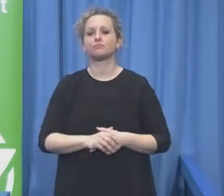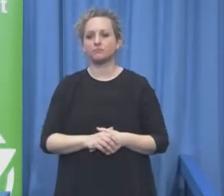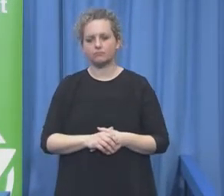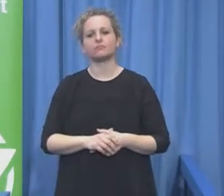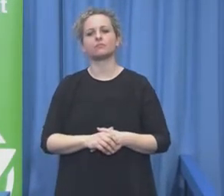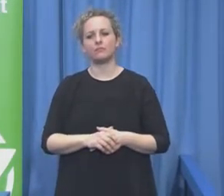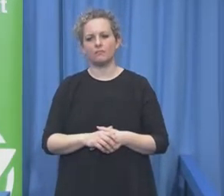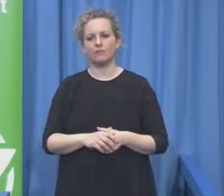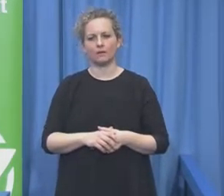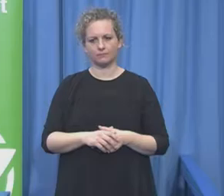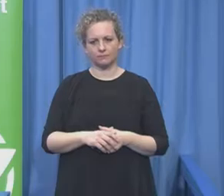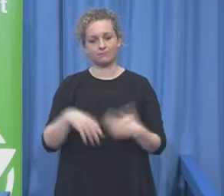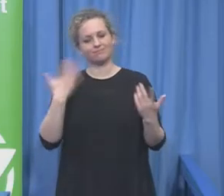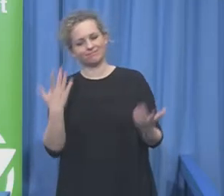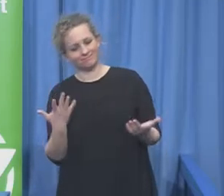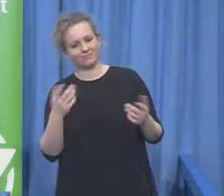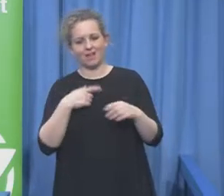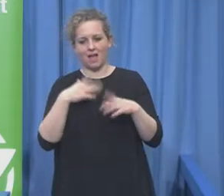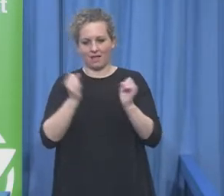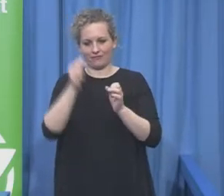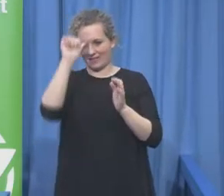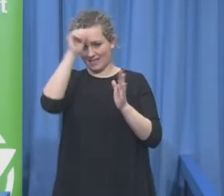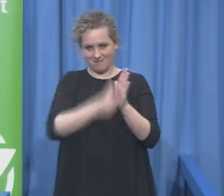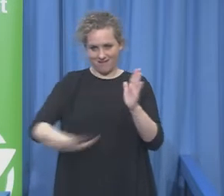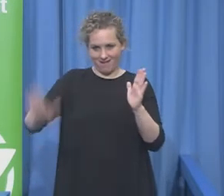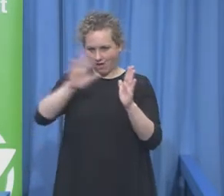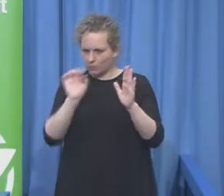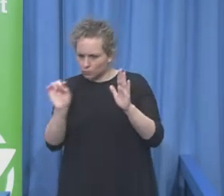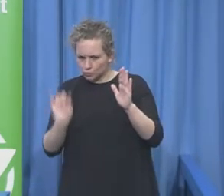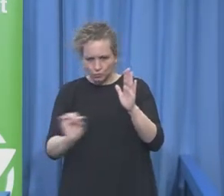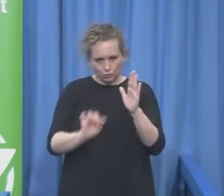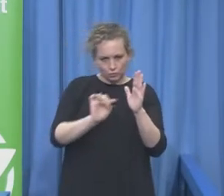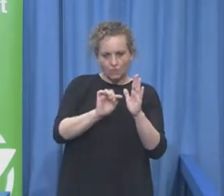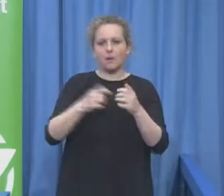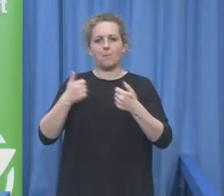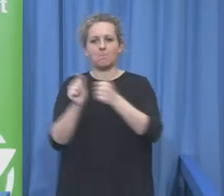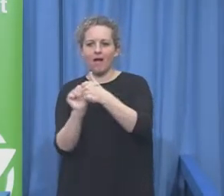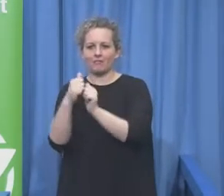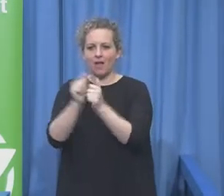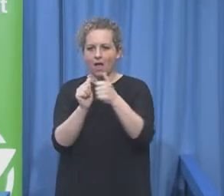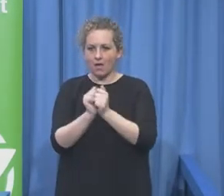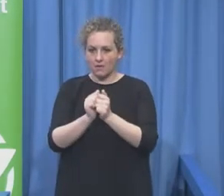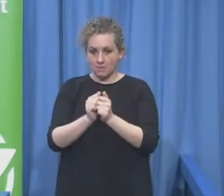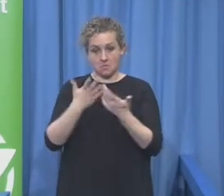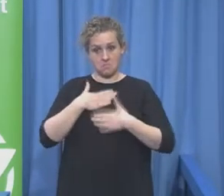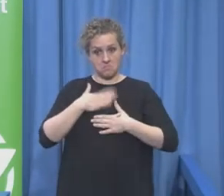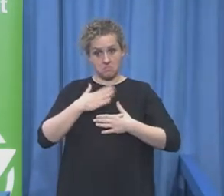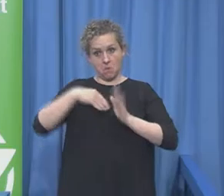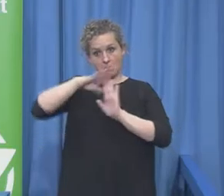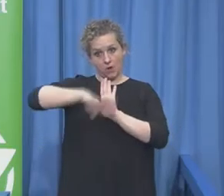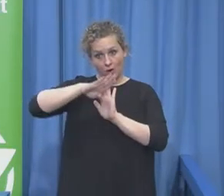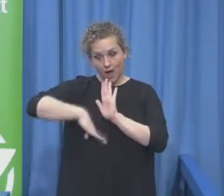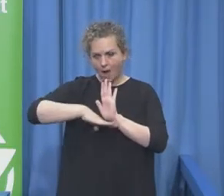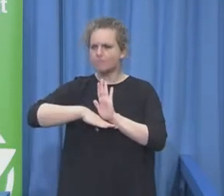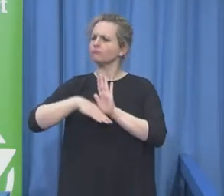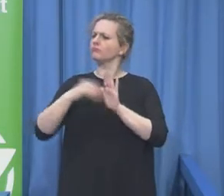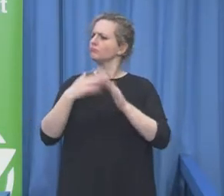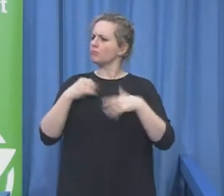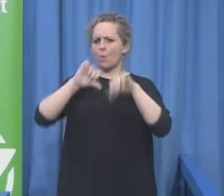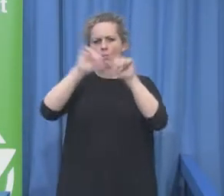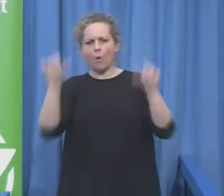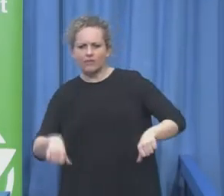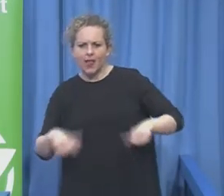all the support there. We have also been sharing our model when we presented in the last Zero conference. We got a lot of inquiries after the